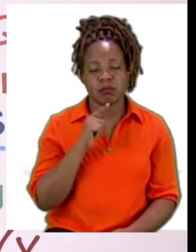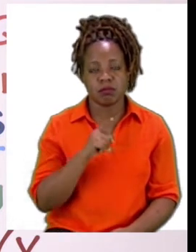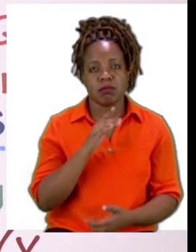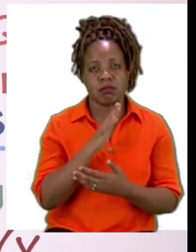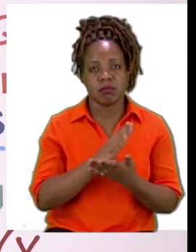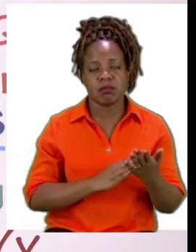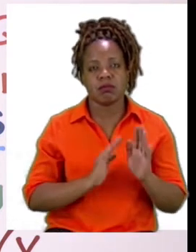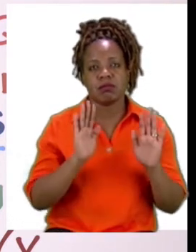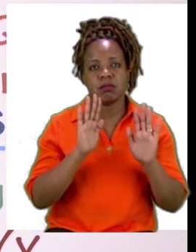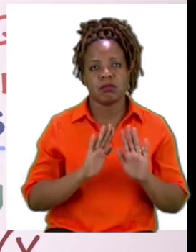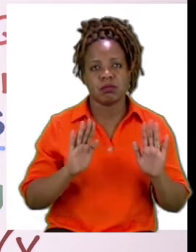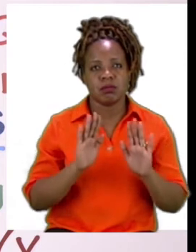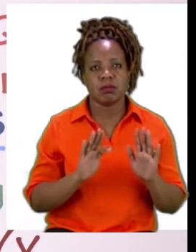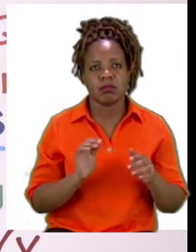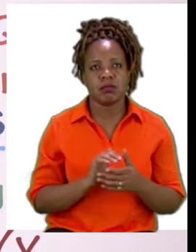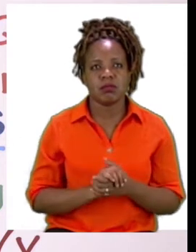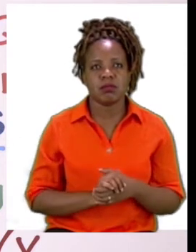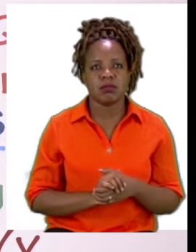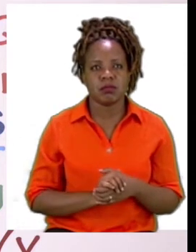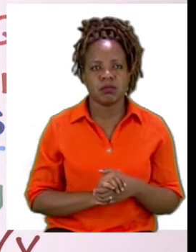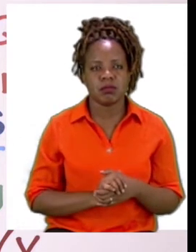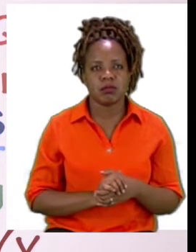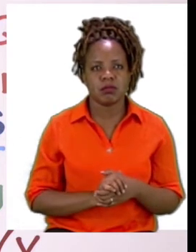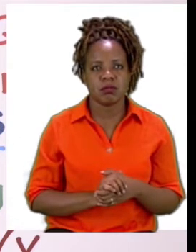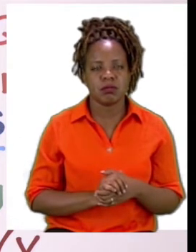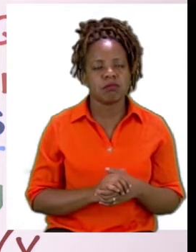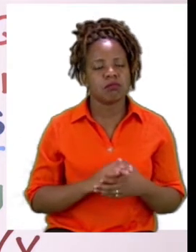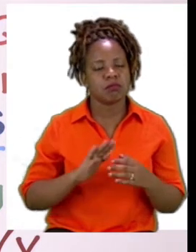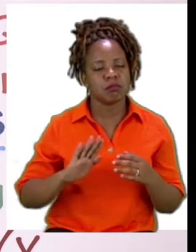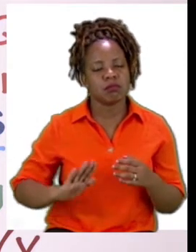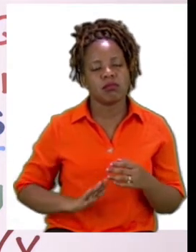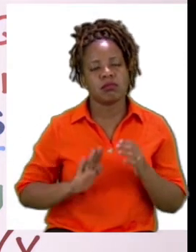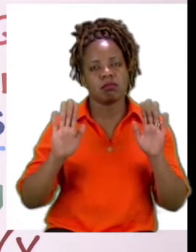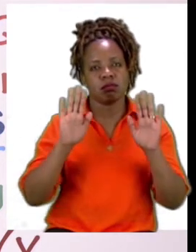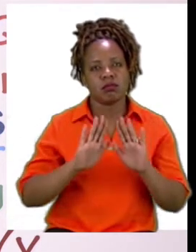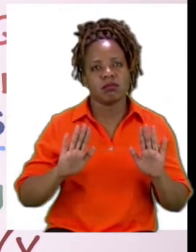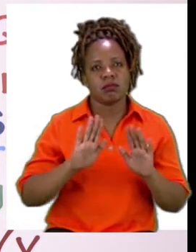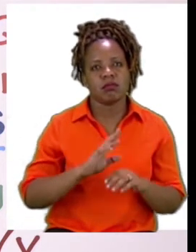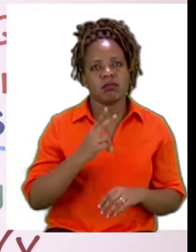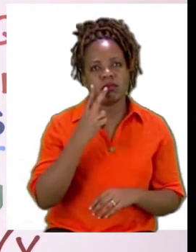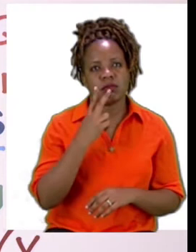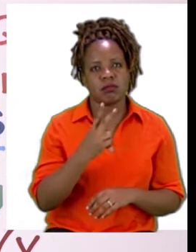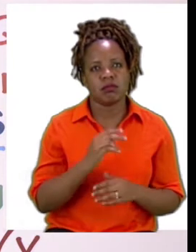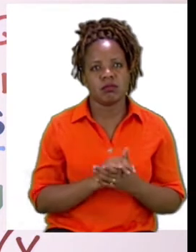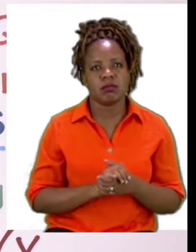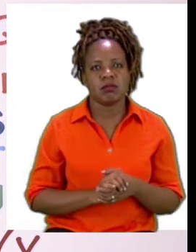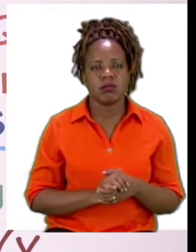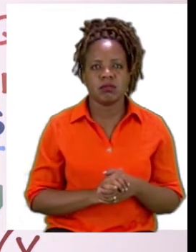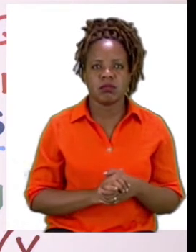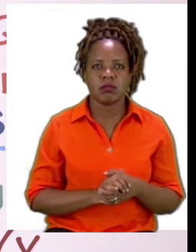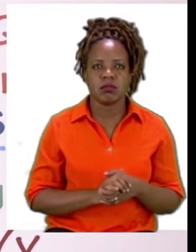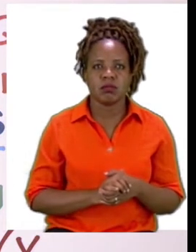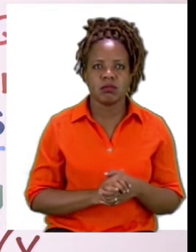color. But if I want to color 2 parts of the shape, then that means that I will